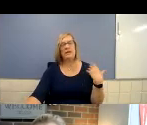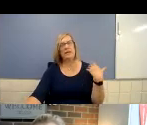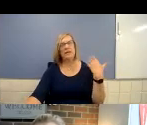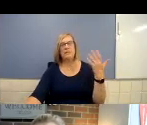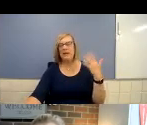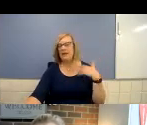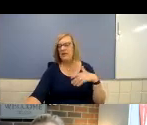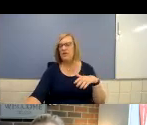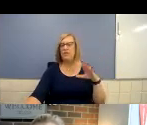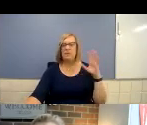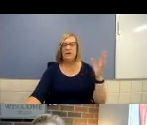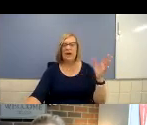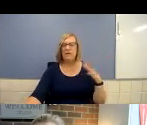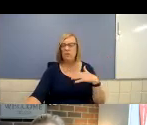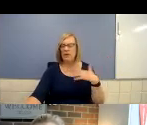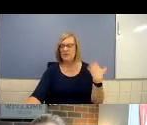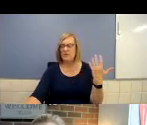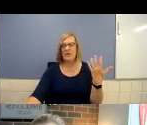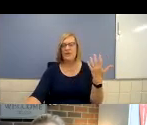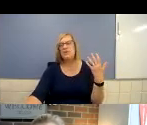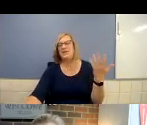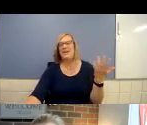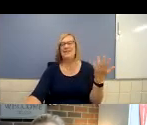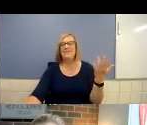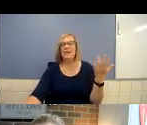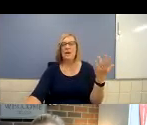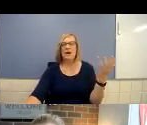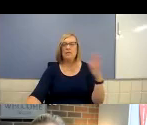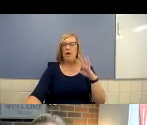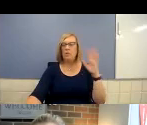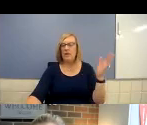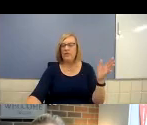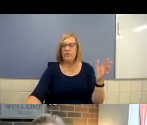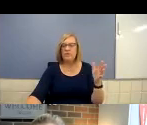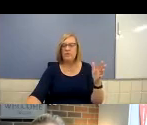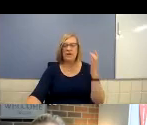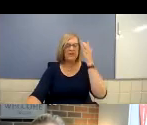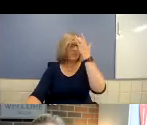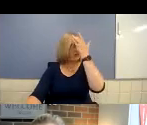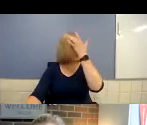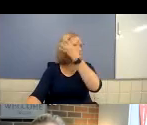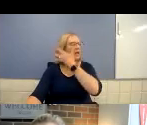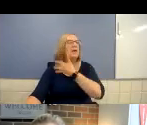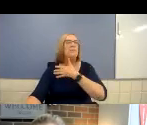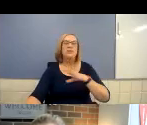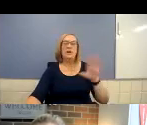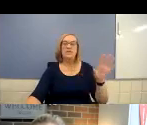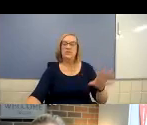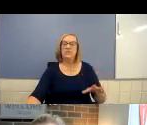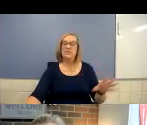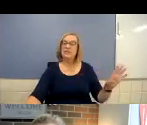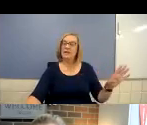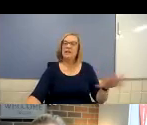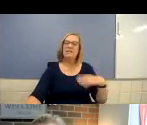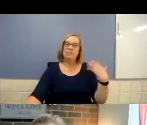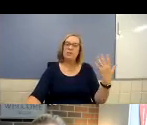summer. Depending on you, depending on how you want to do things, you can take these along with other courses in other semesters, but you can also